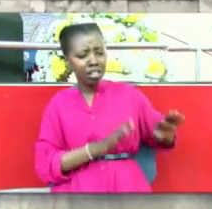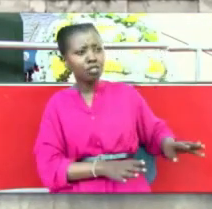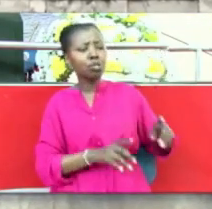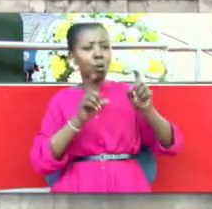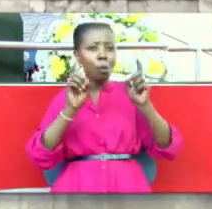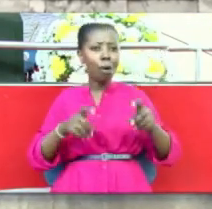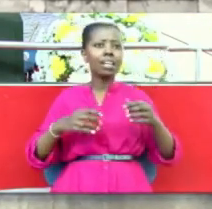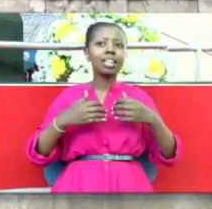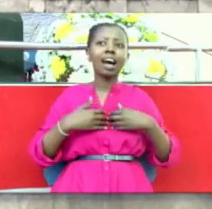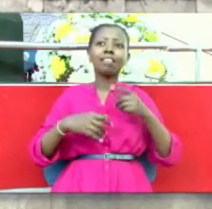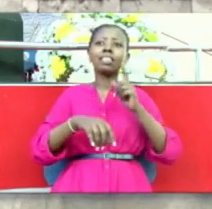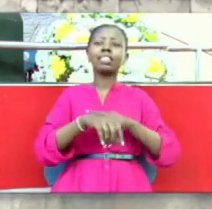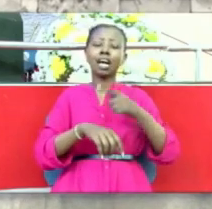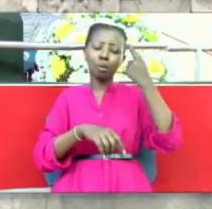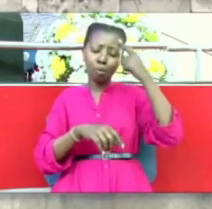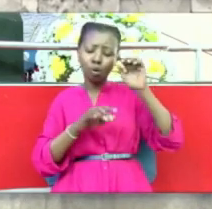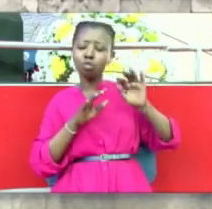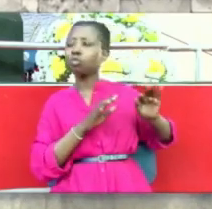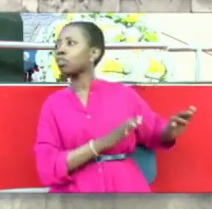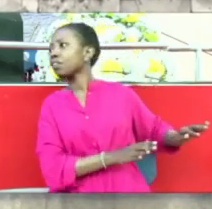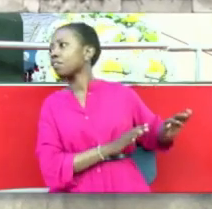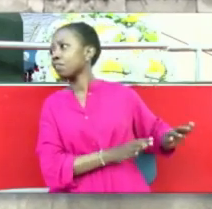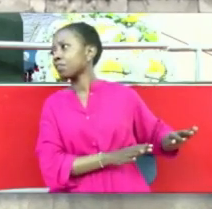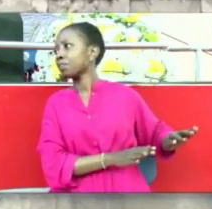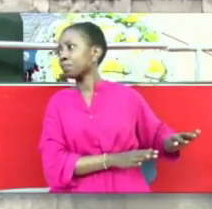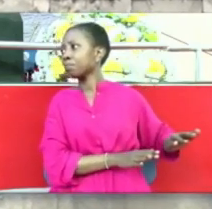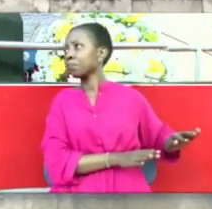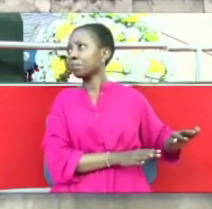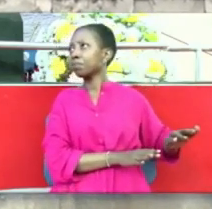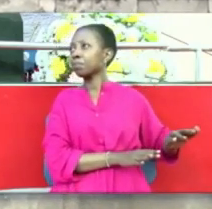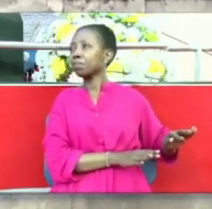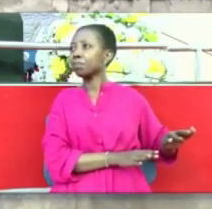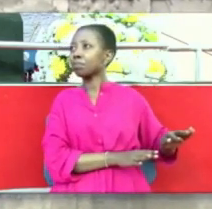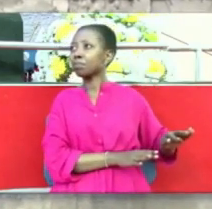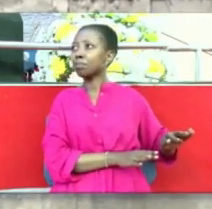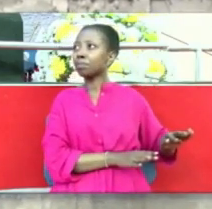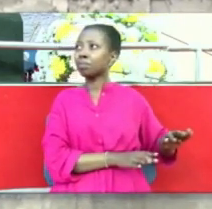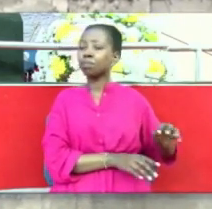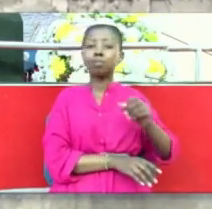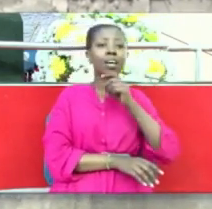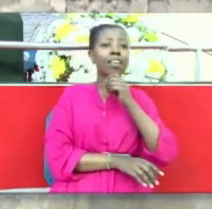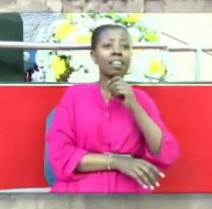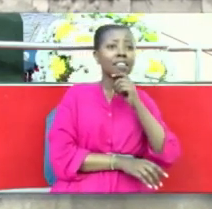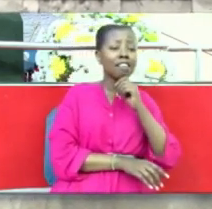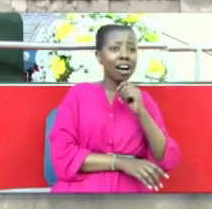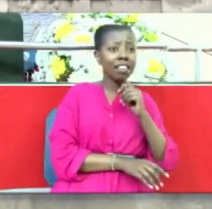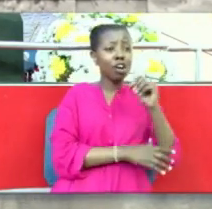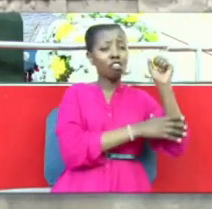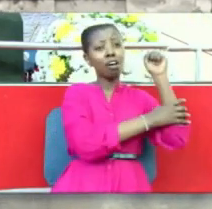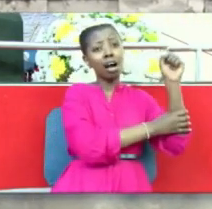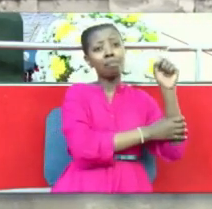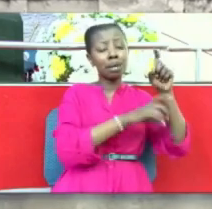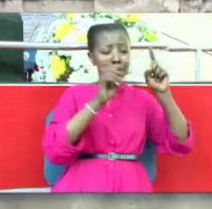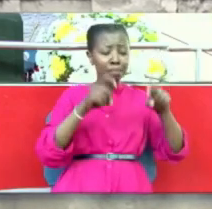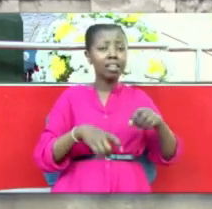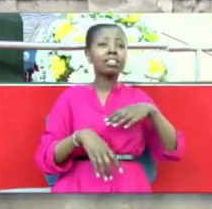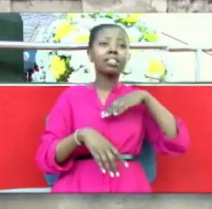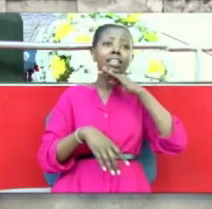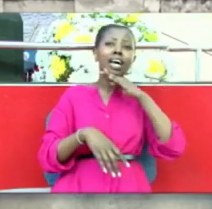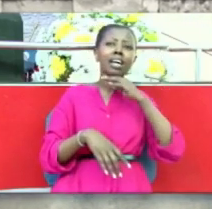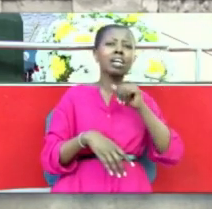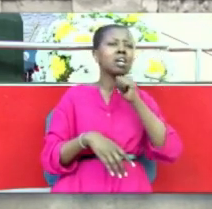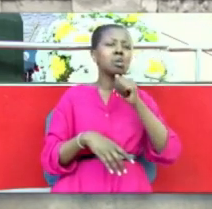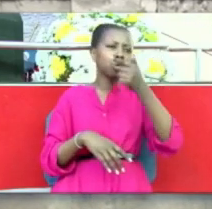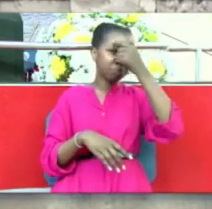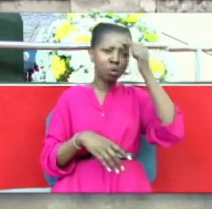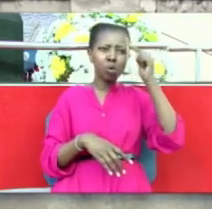your neighbor leaving. Watch. The father had to die. Sio kwa sababu baba yake alikuwa mbaya.